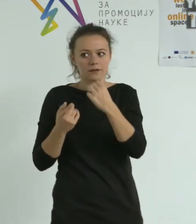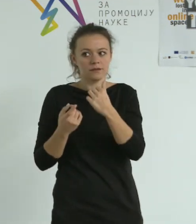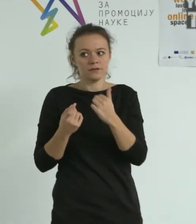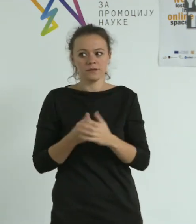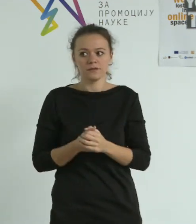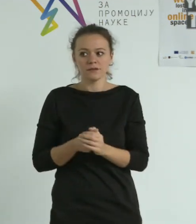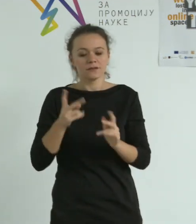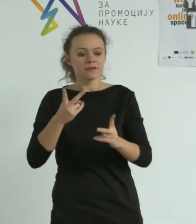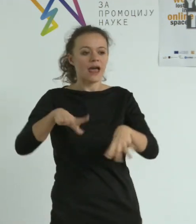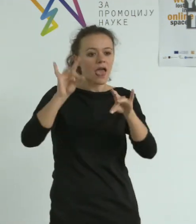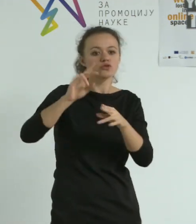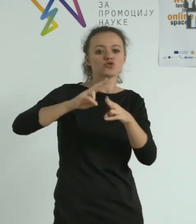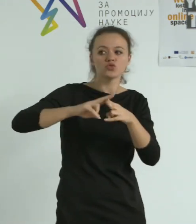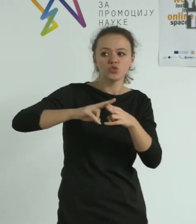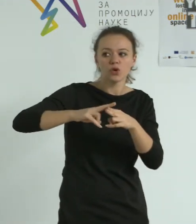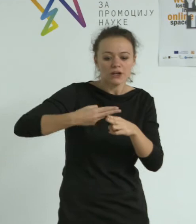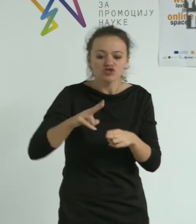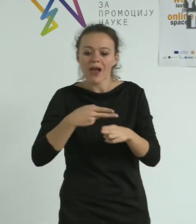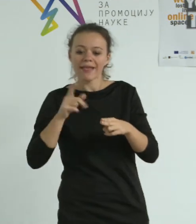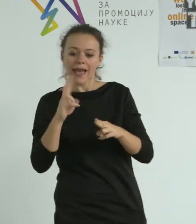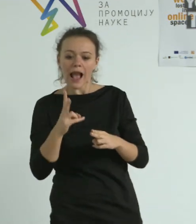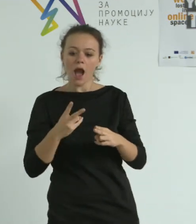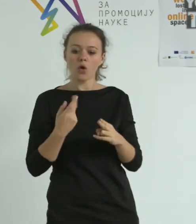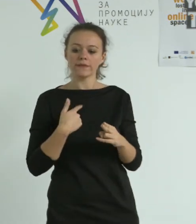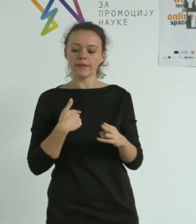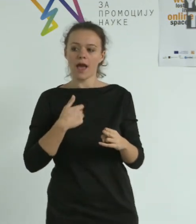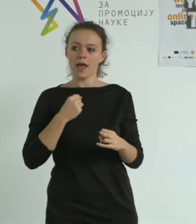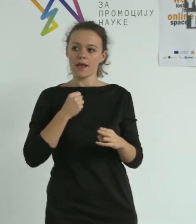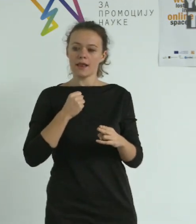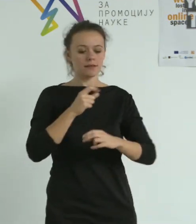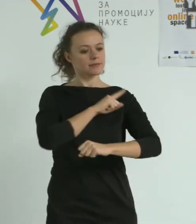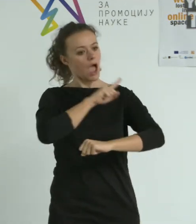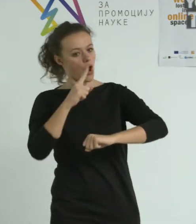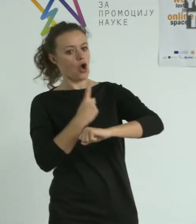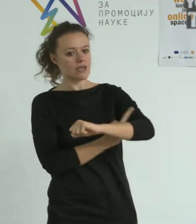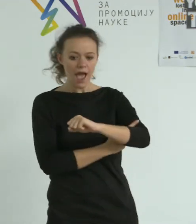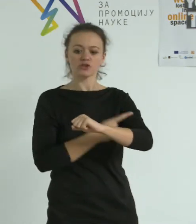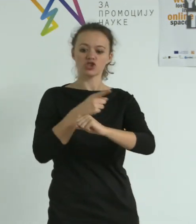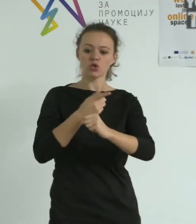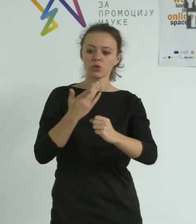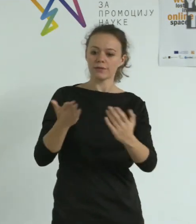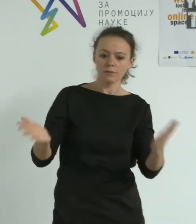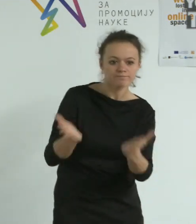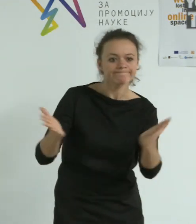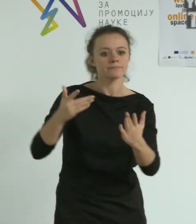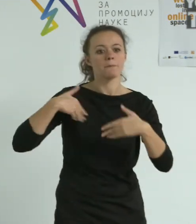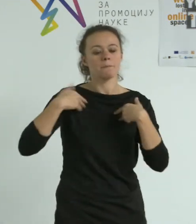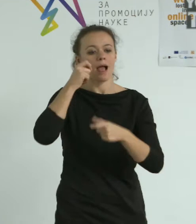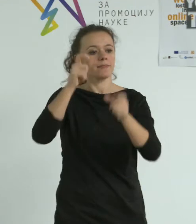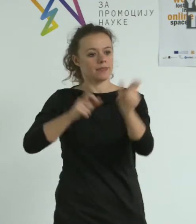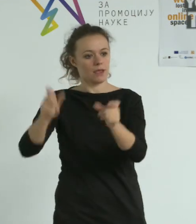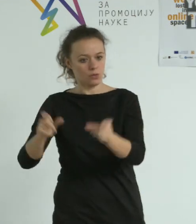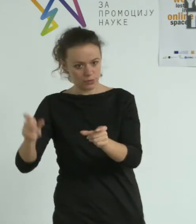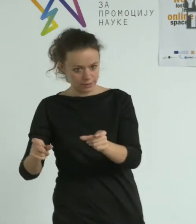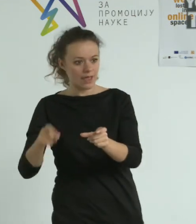one of the solutions was to try to build and strengthen young people into youth leaders in